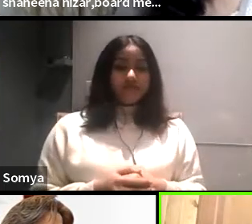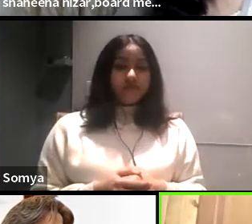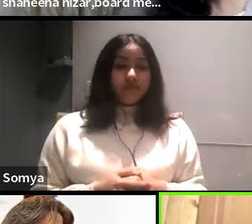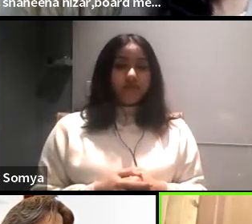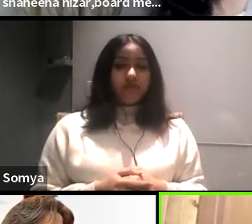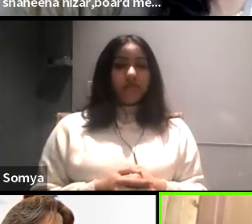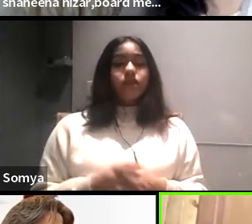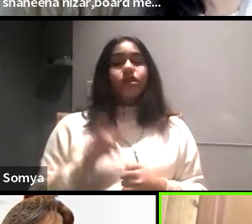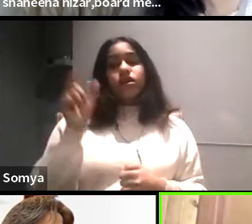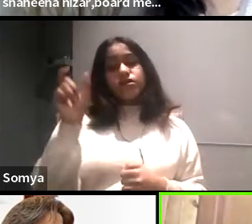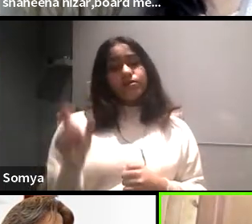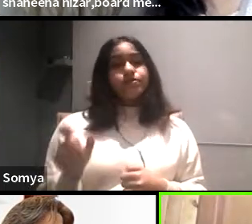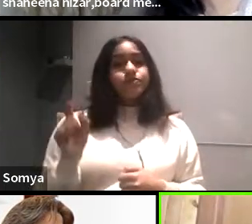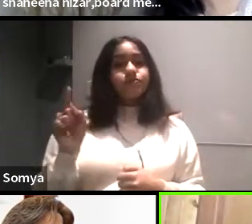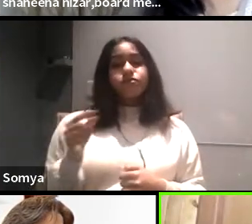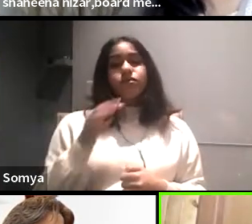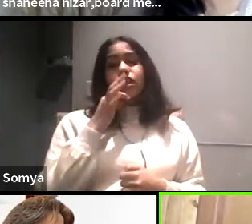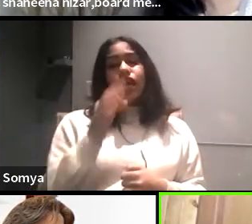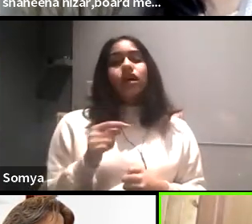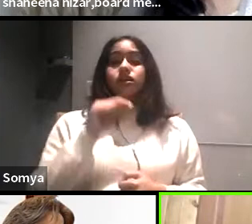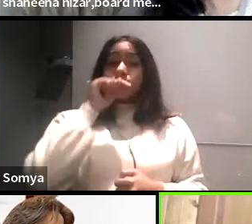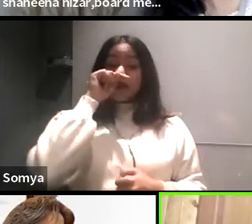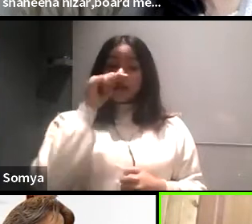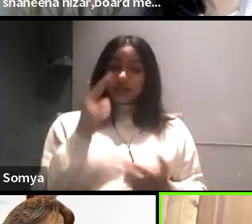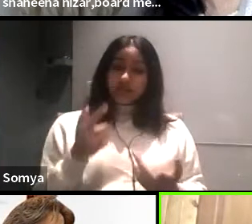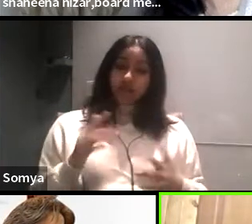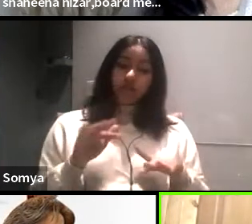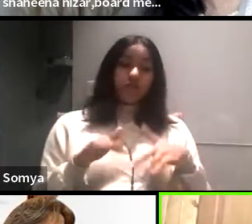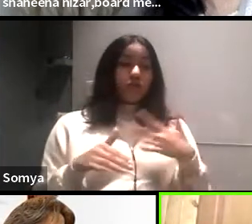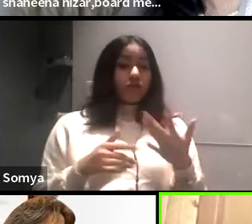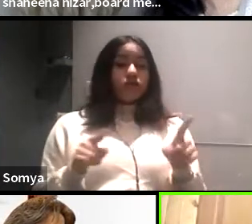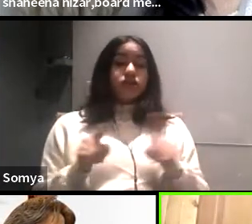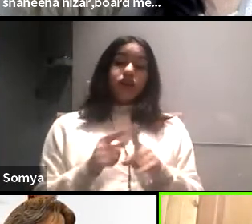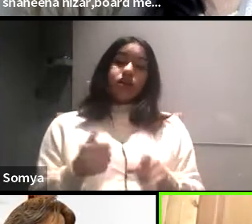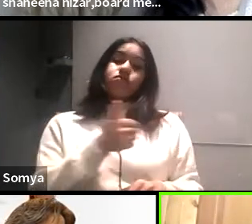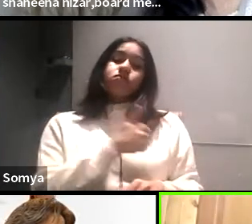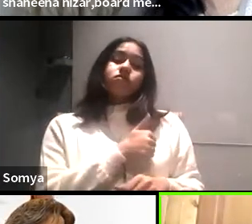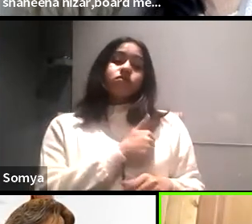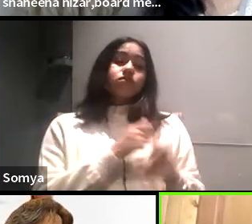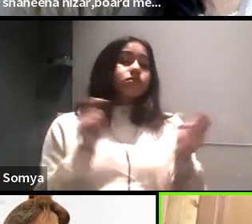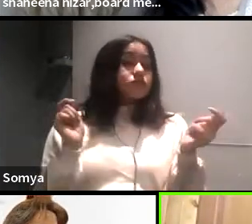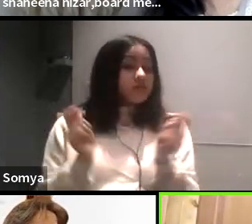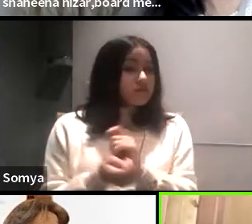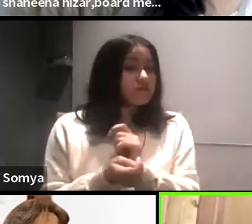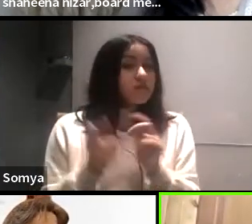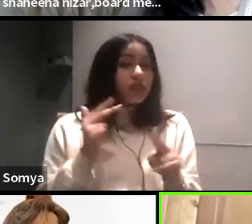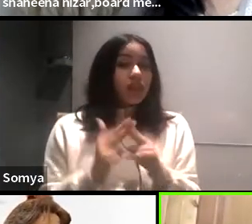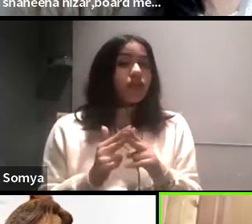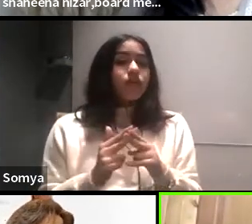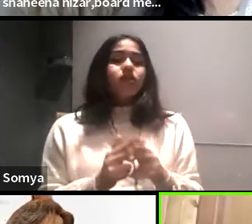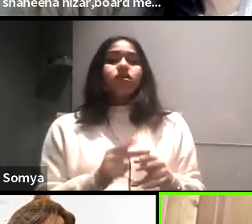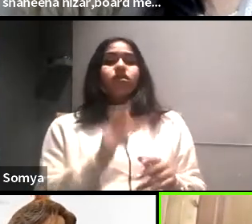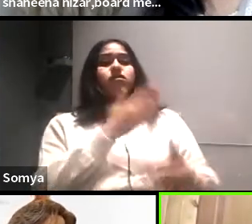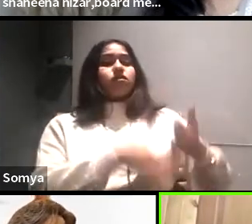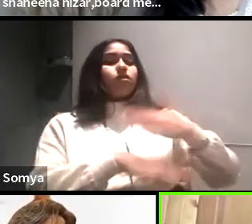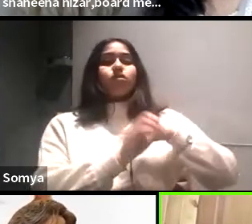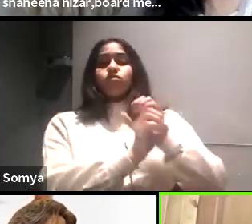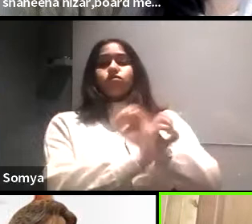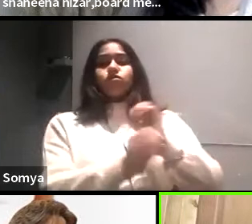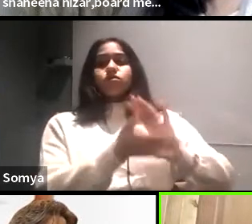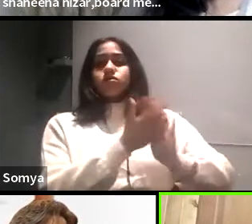the gentleman is asking is about dignity, and how can the attitude change with people who do not have